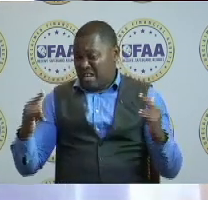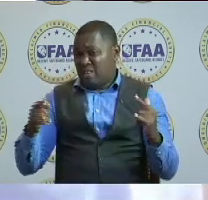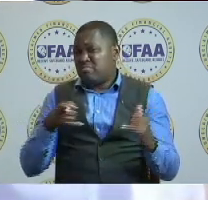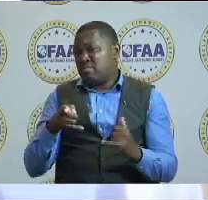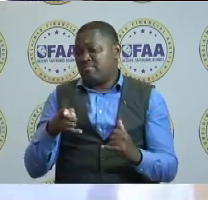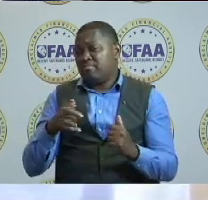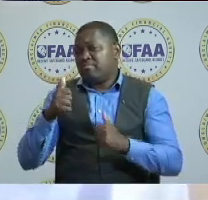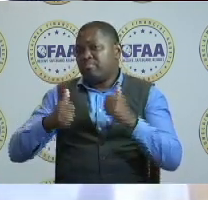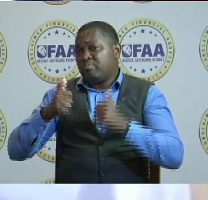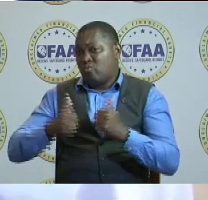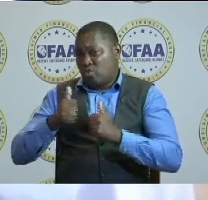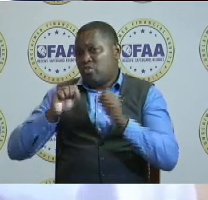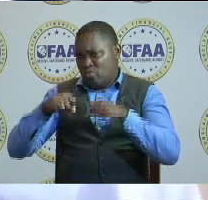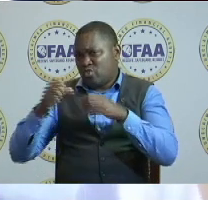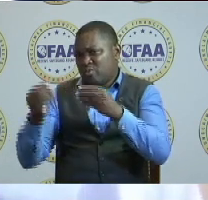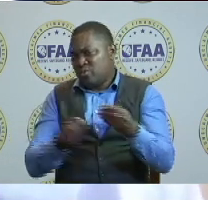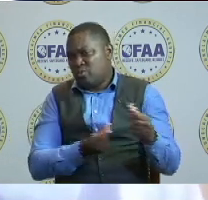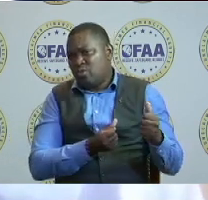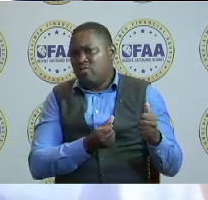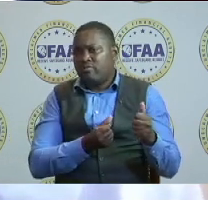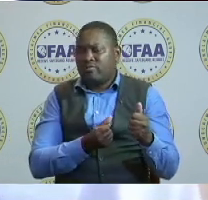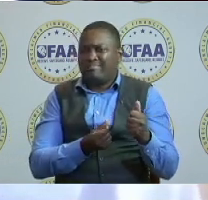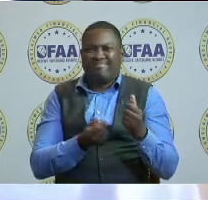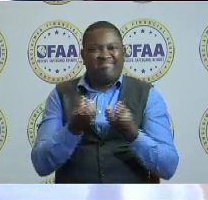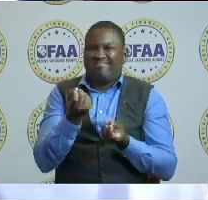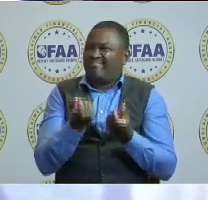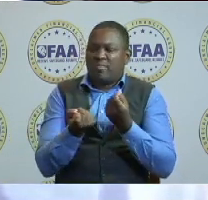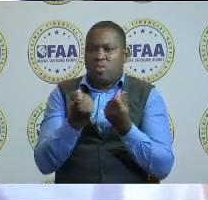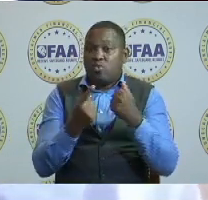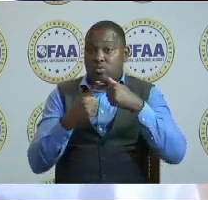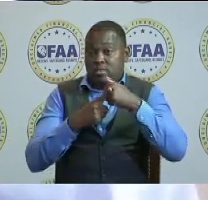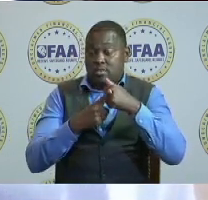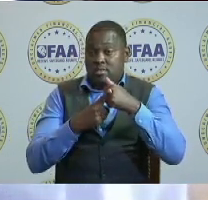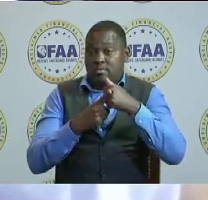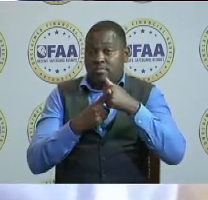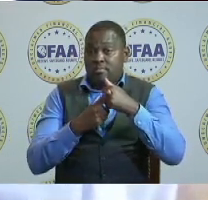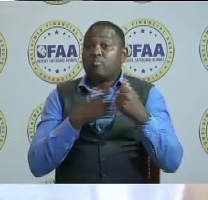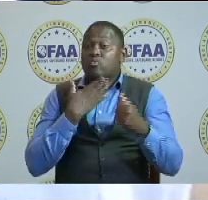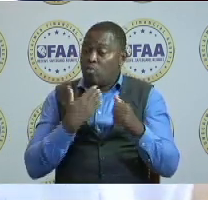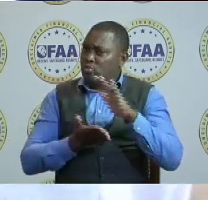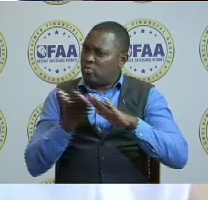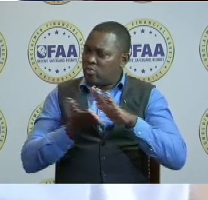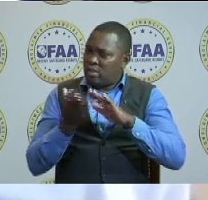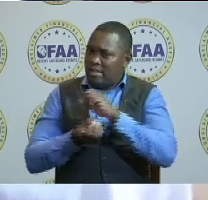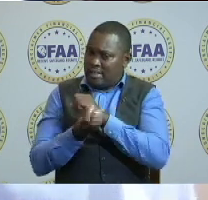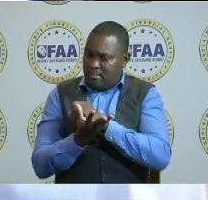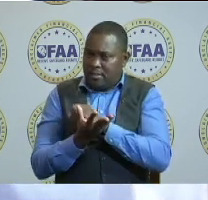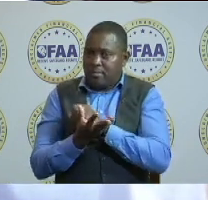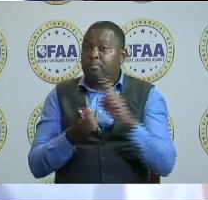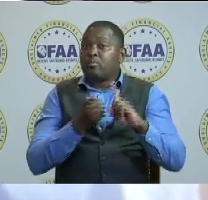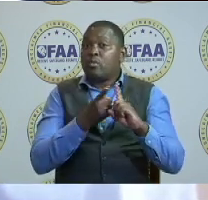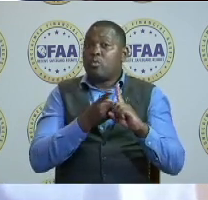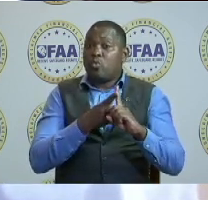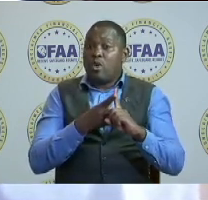policy intends to address, just a few in number, there are about six, and I will go through them fairly quickly. One of them is